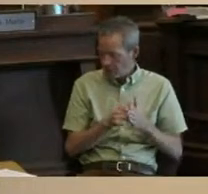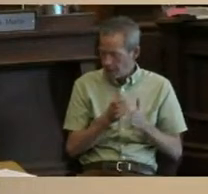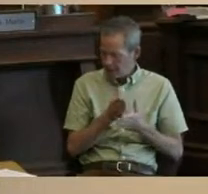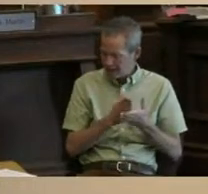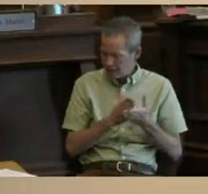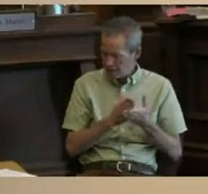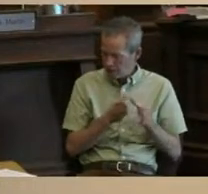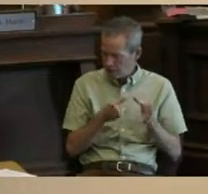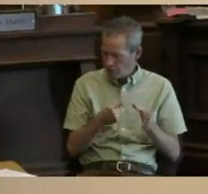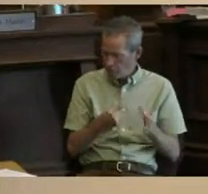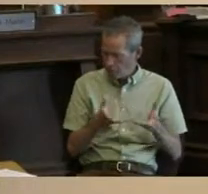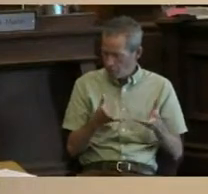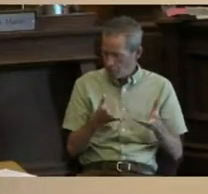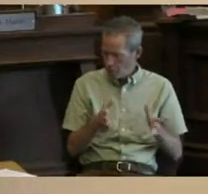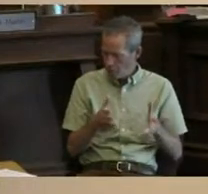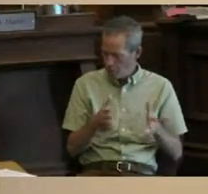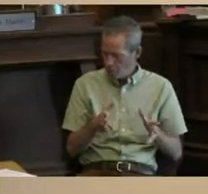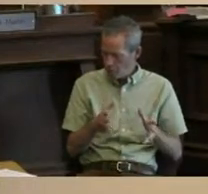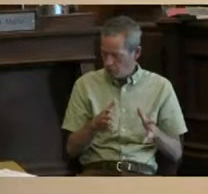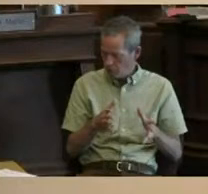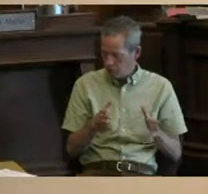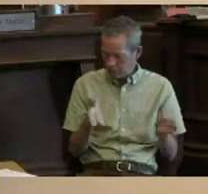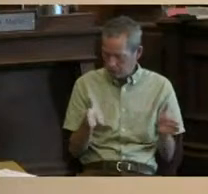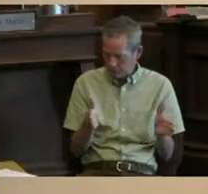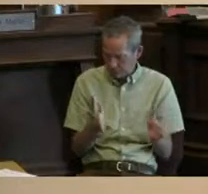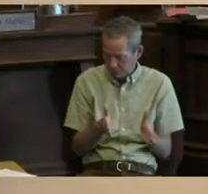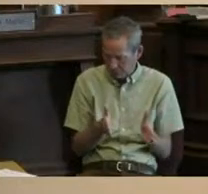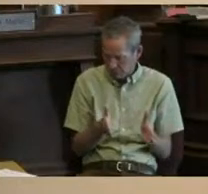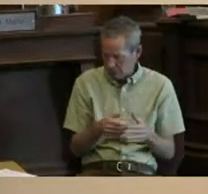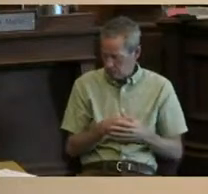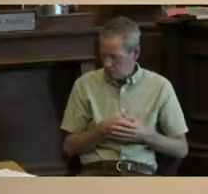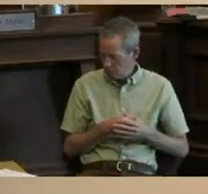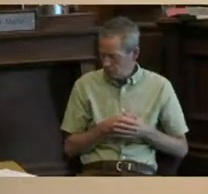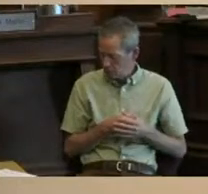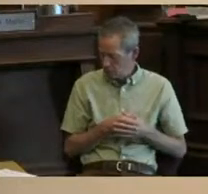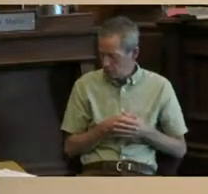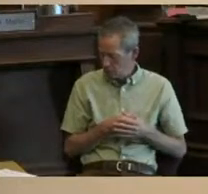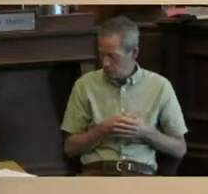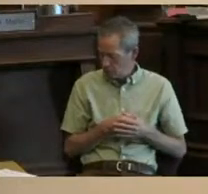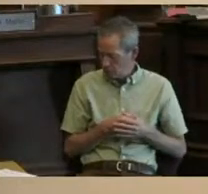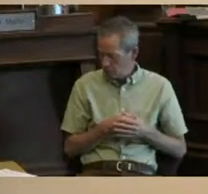road is already extremely tight. And